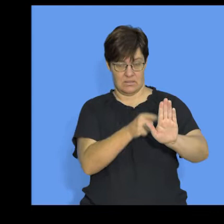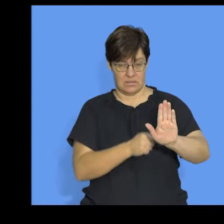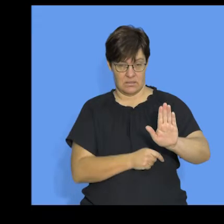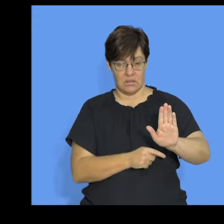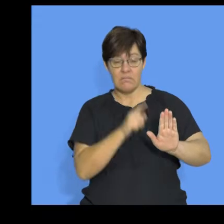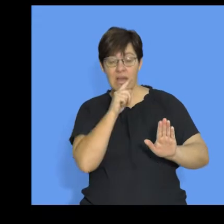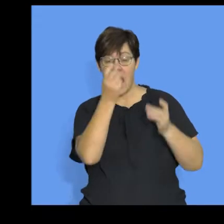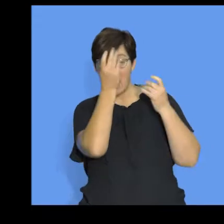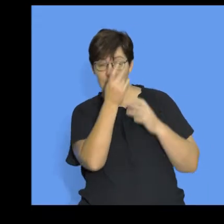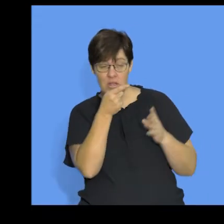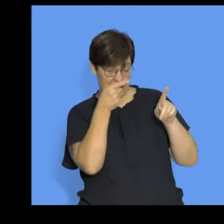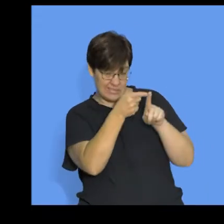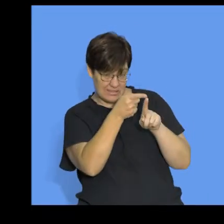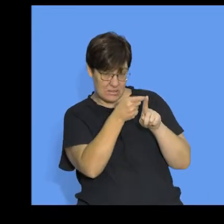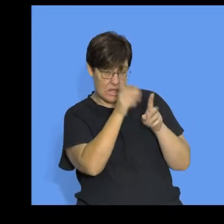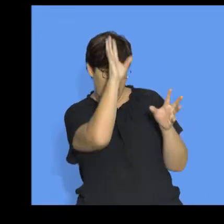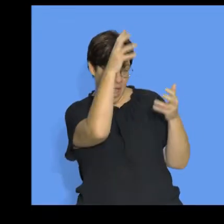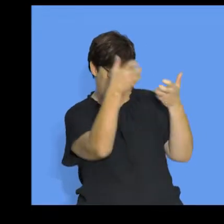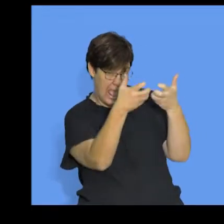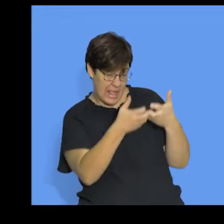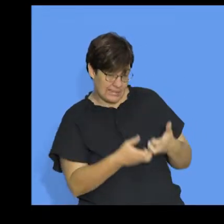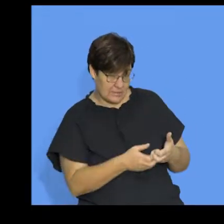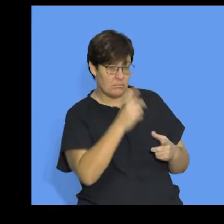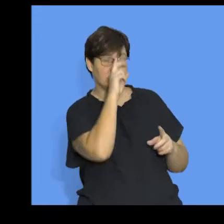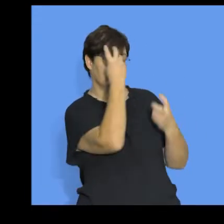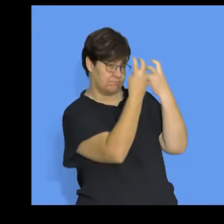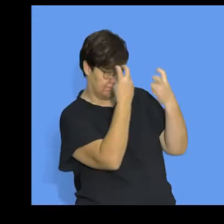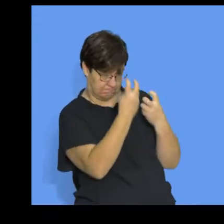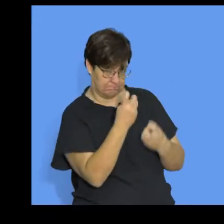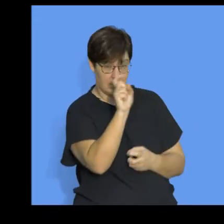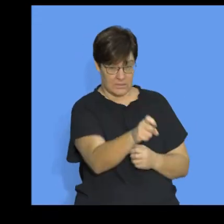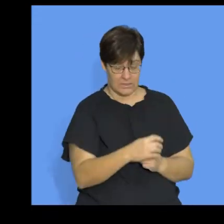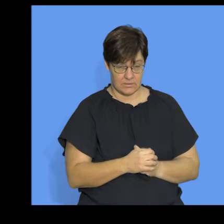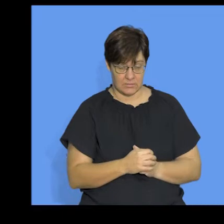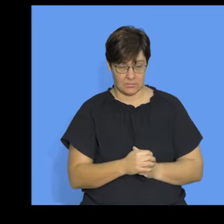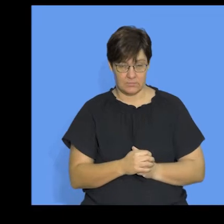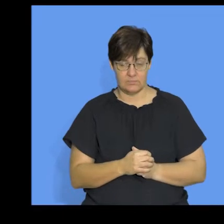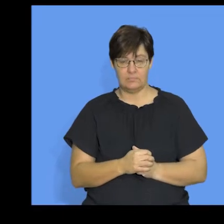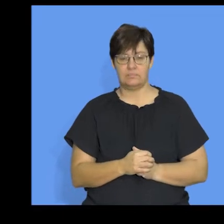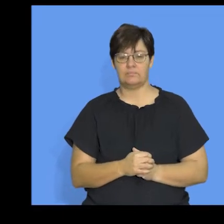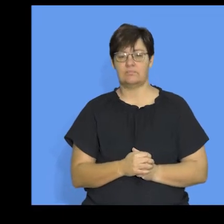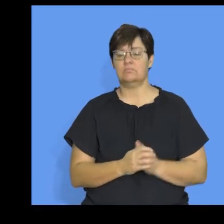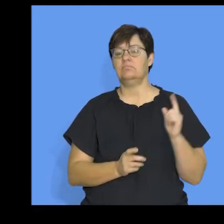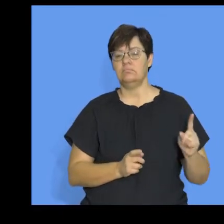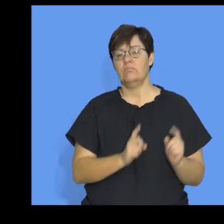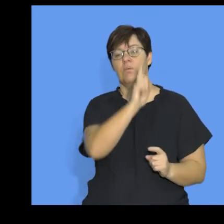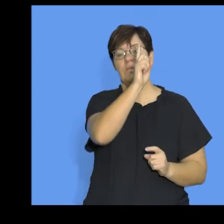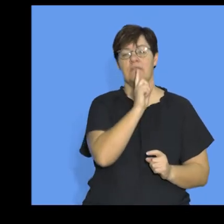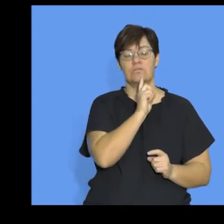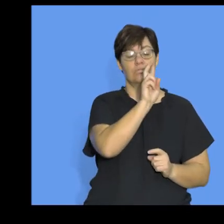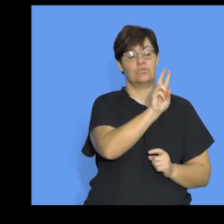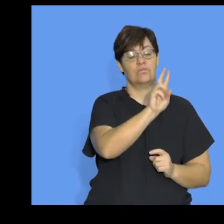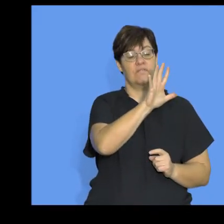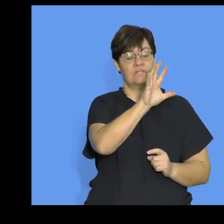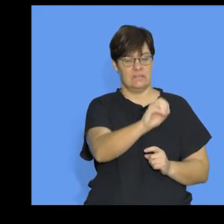information to determine what are your fixed costs. Okay, so the next item we find there is our 1,250. Clearly